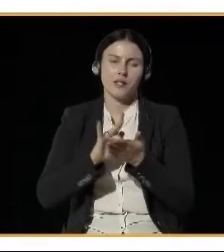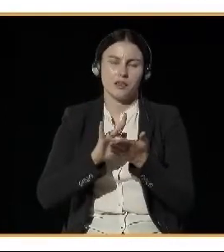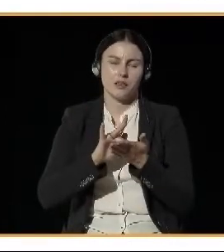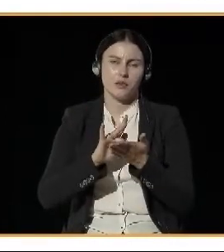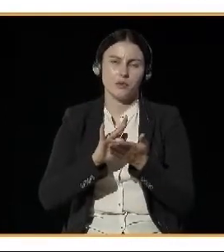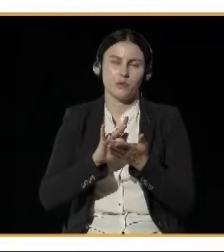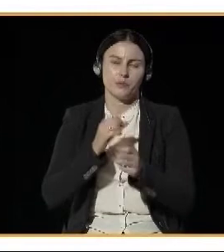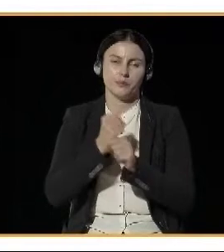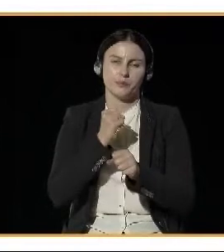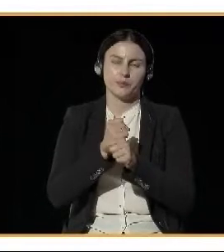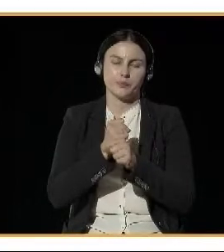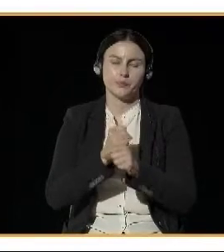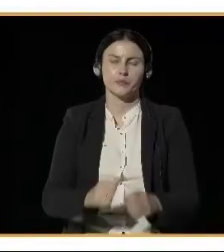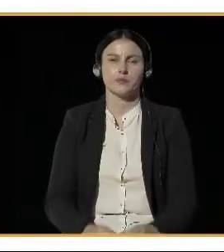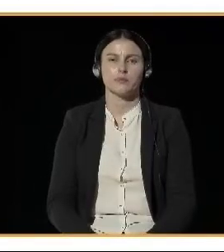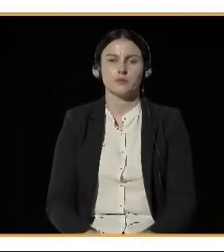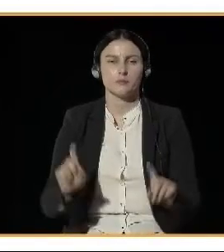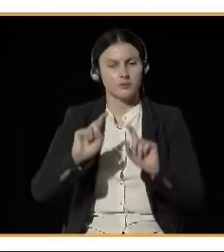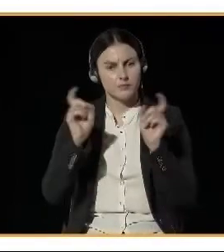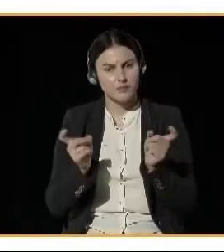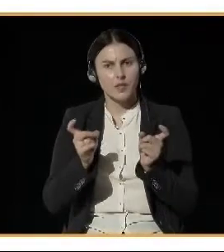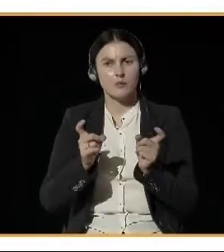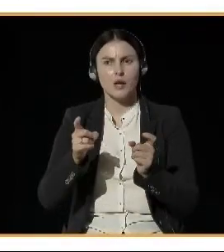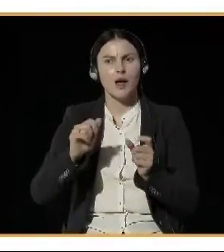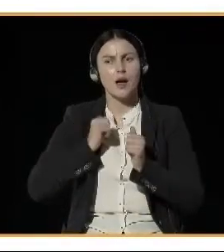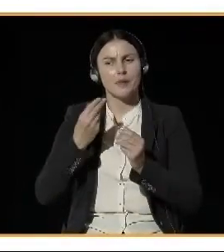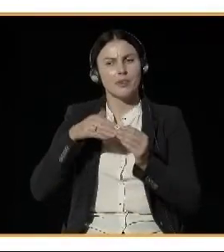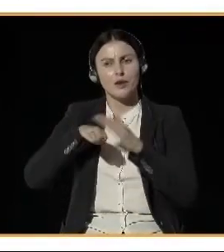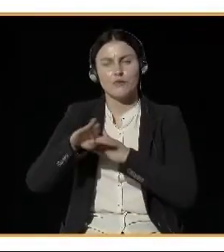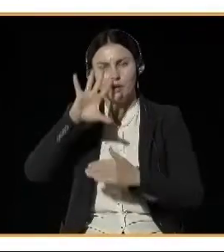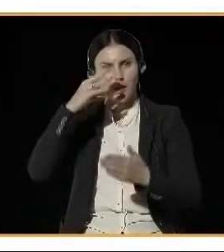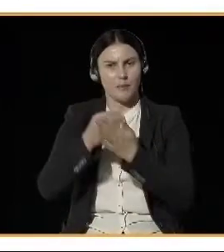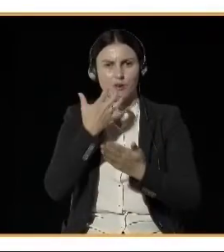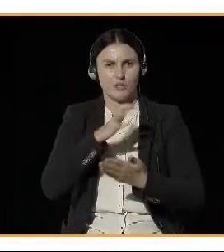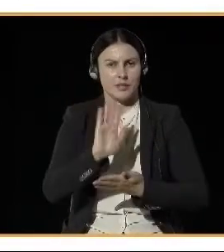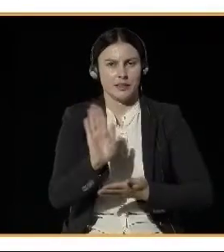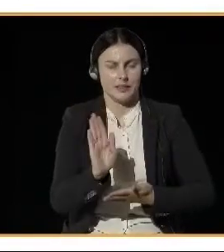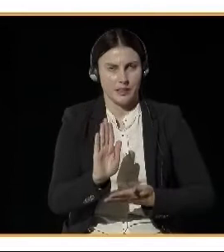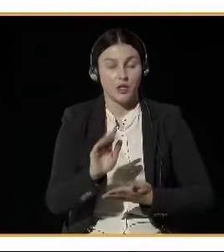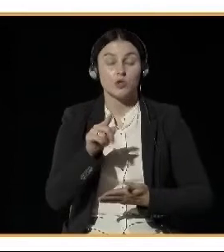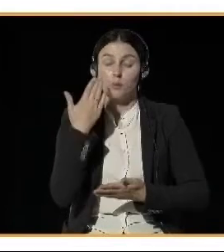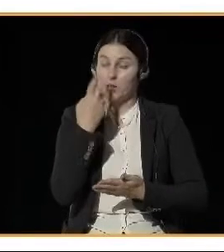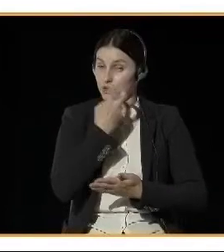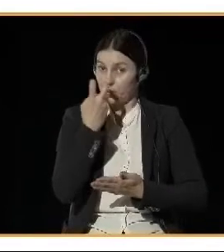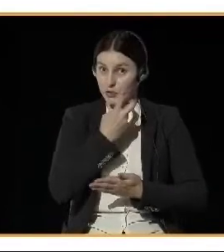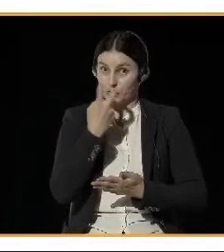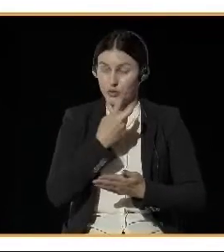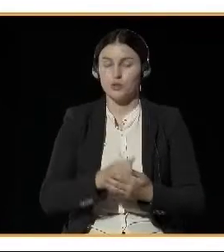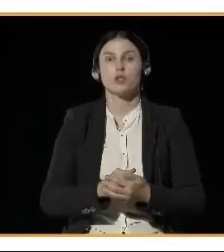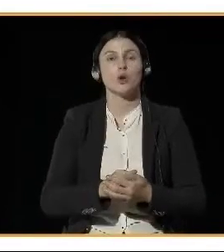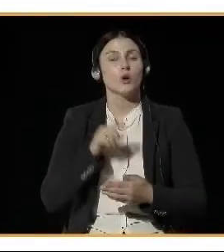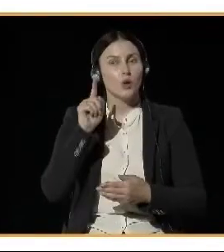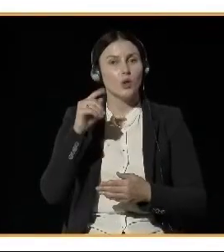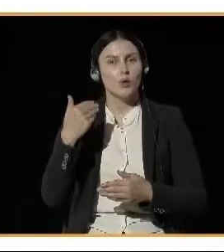most interesting is that this agreement is implemented at